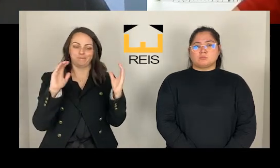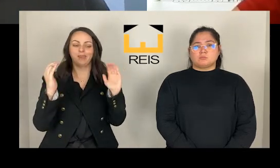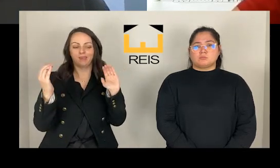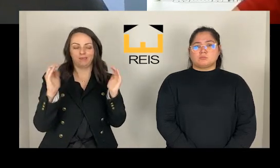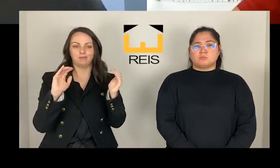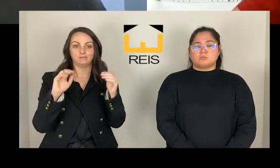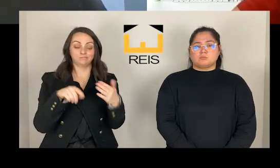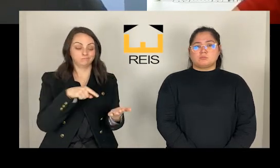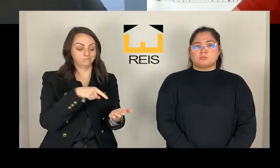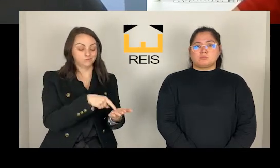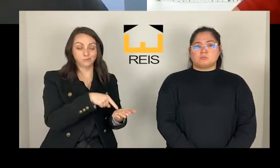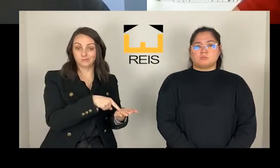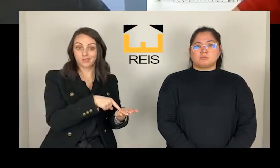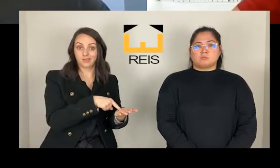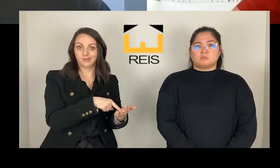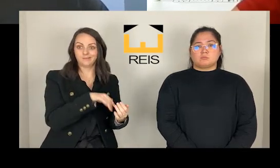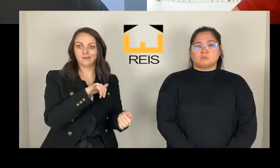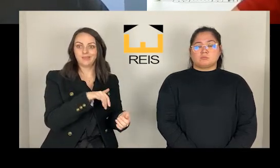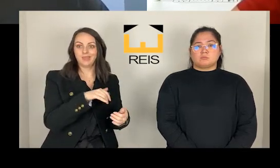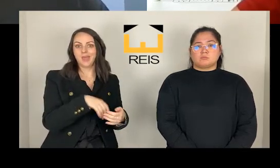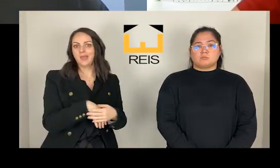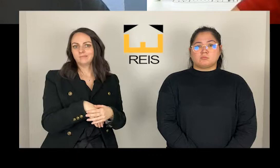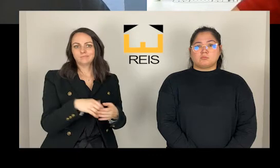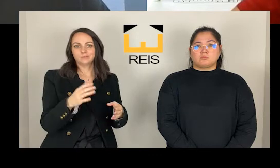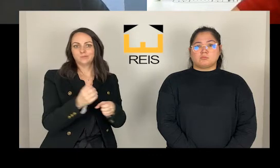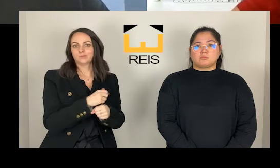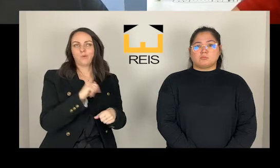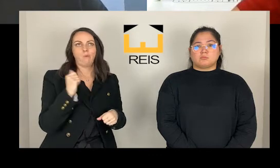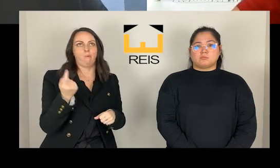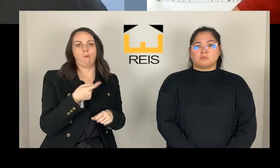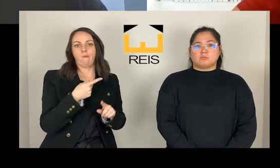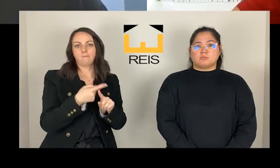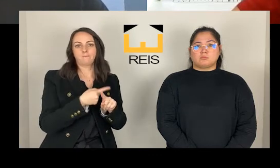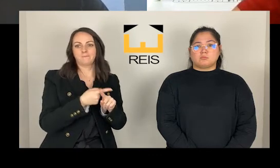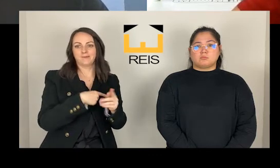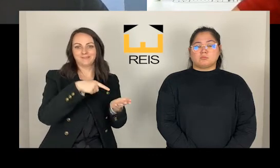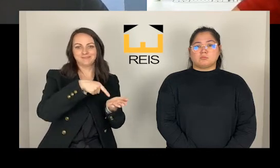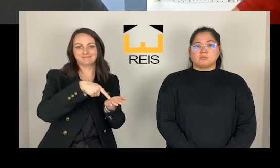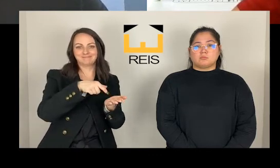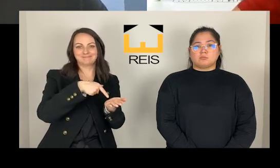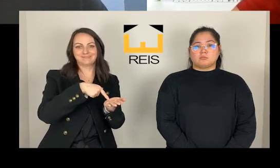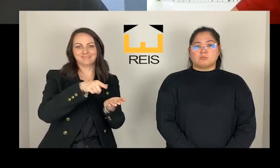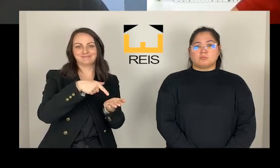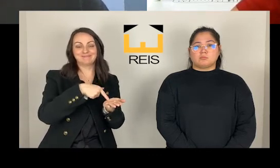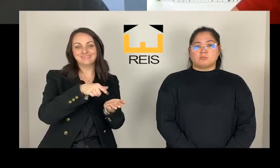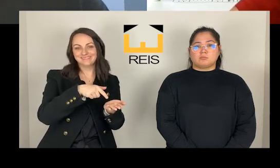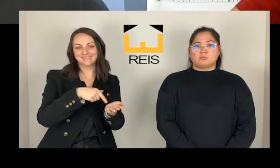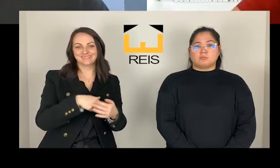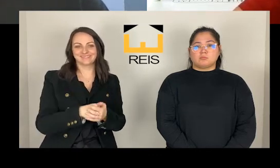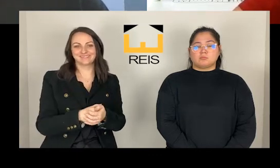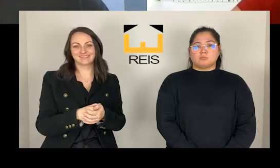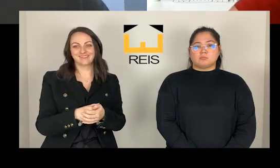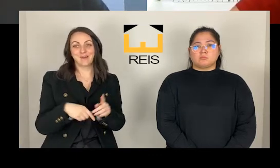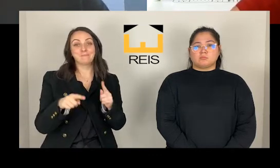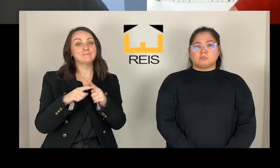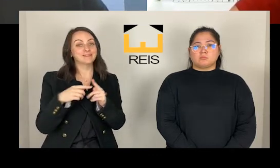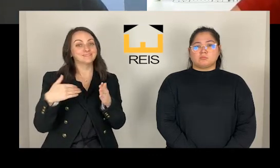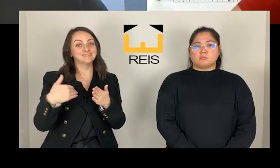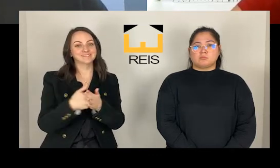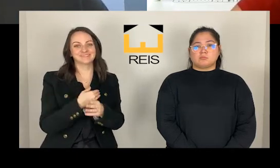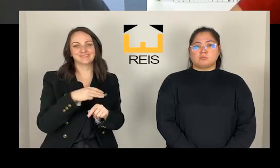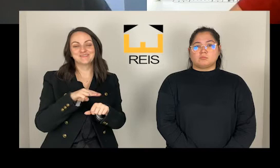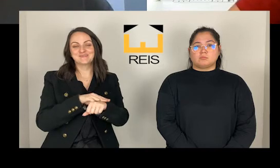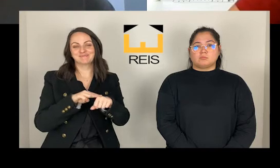be taking into consideration any number of payments that is seen on the credit report, plus the new mortgage